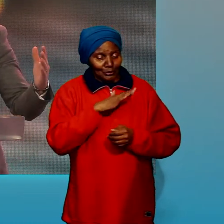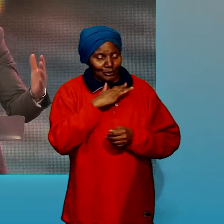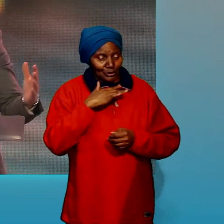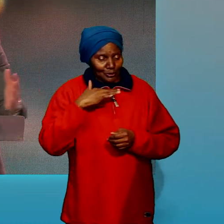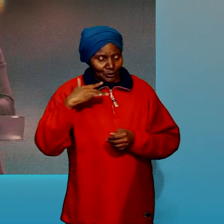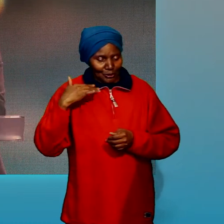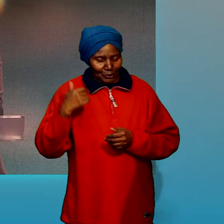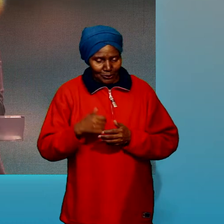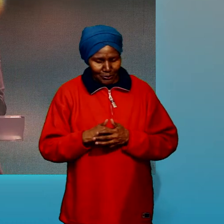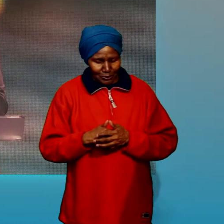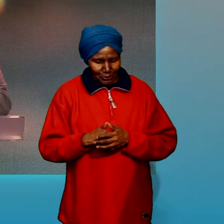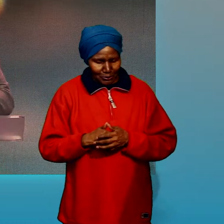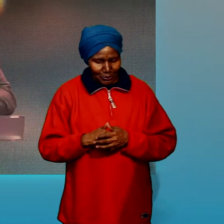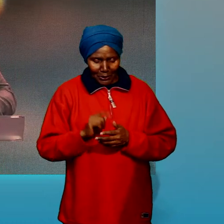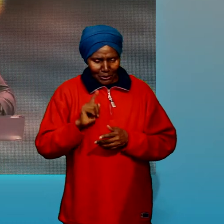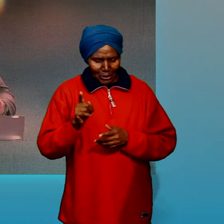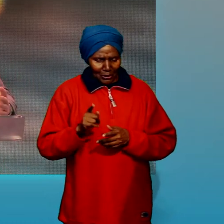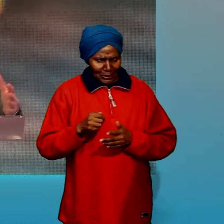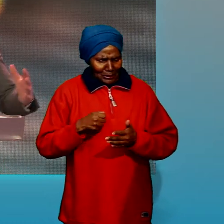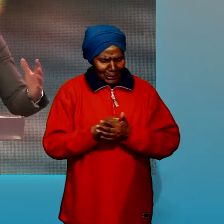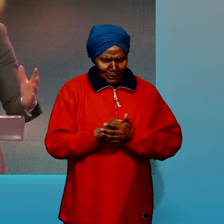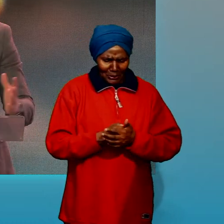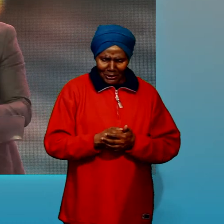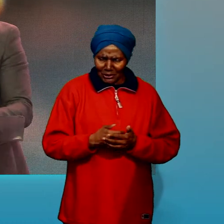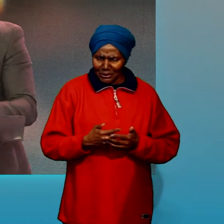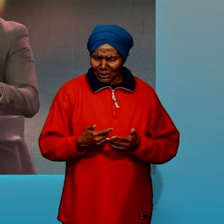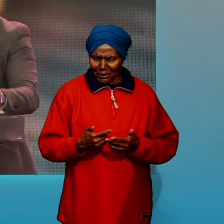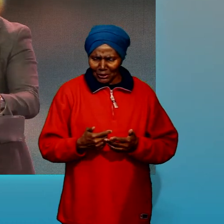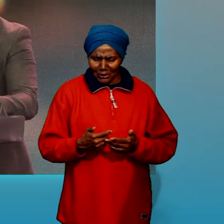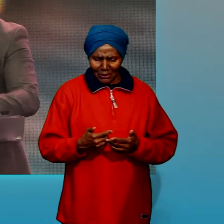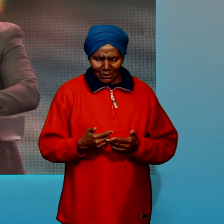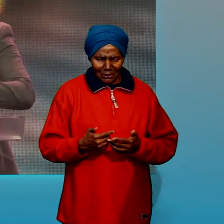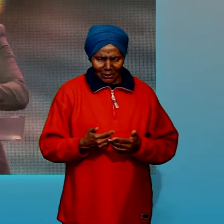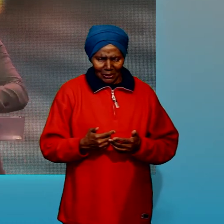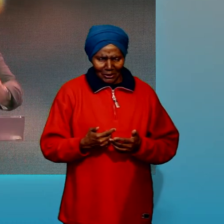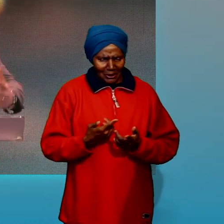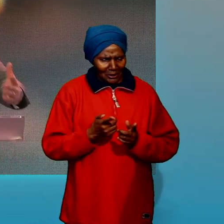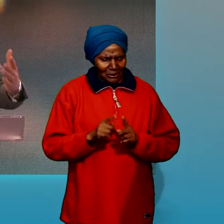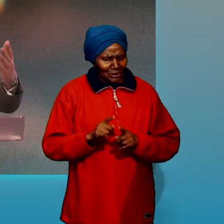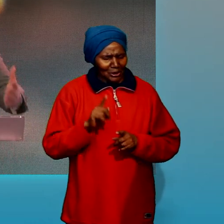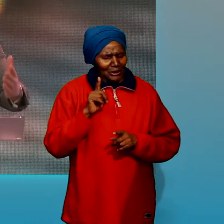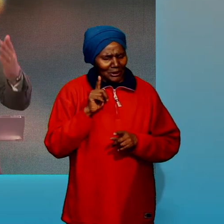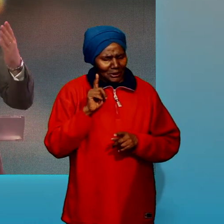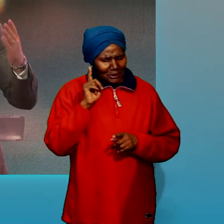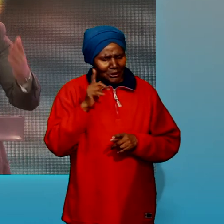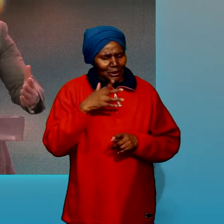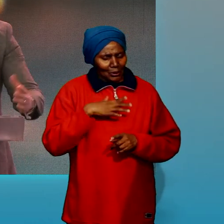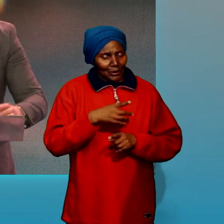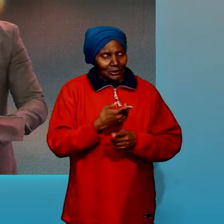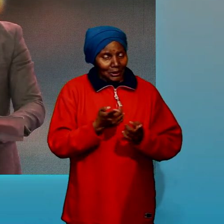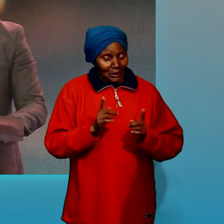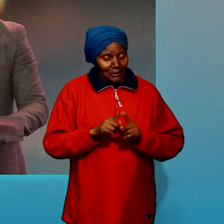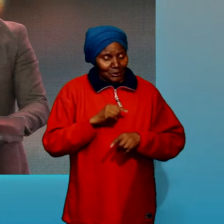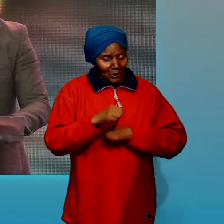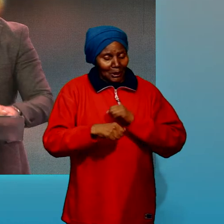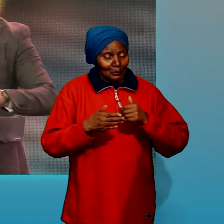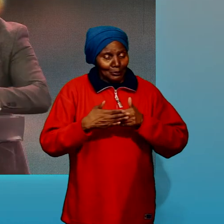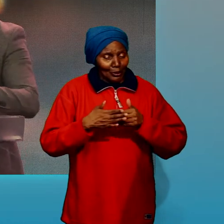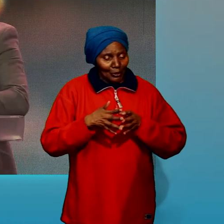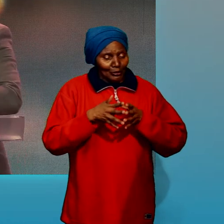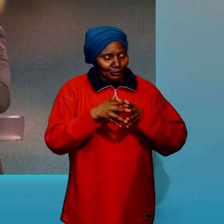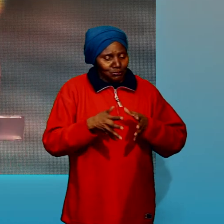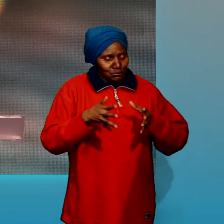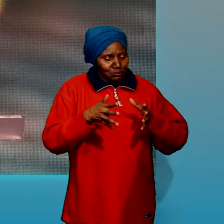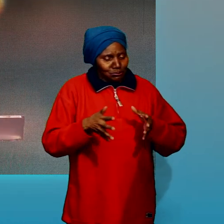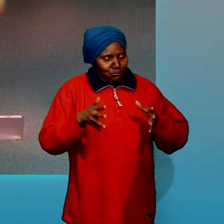not trying to restrict or somehow limit our fruitfulness. He's wanting you to be more fruitful. And that